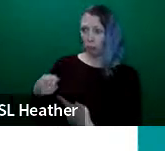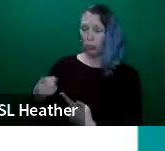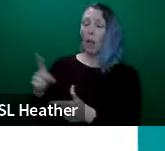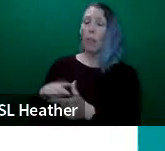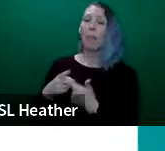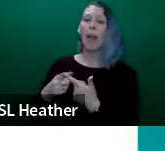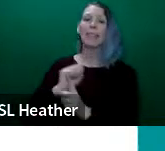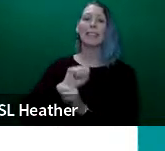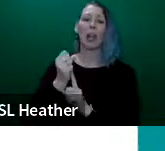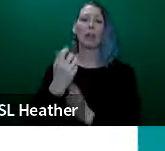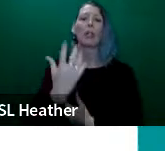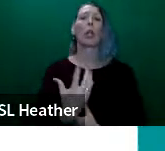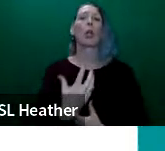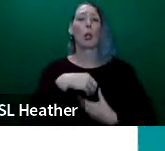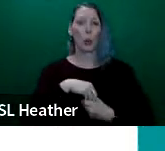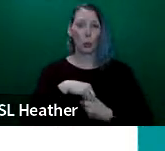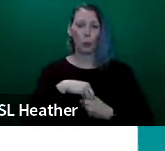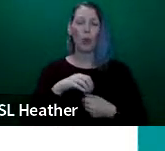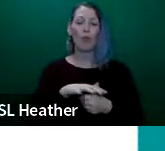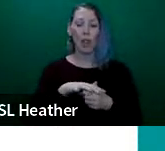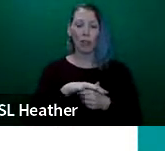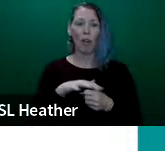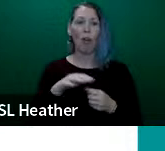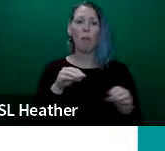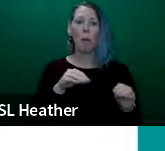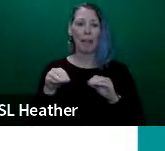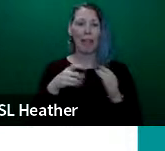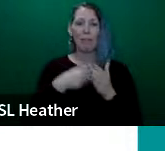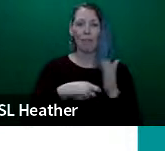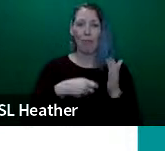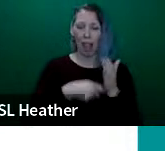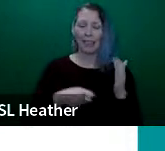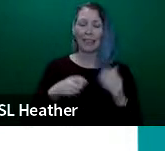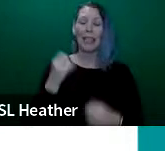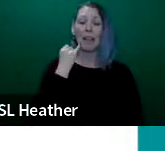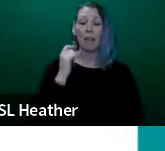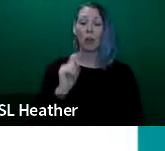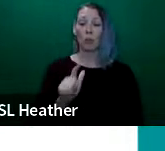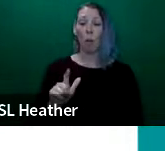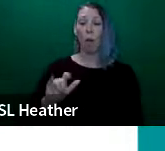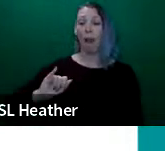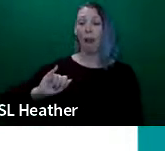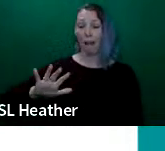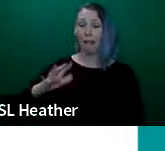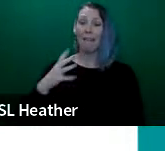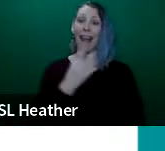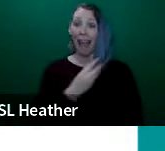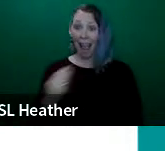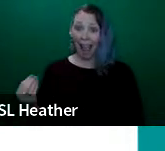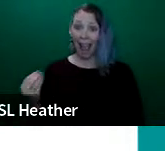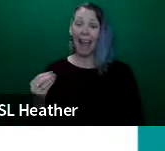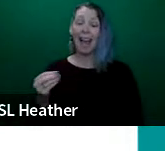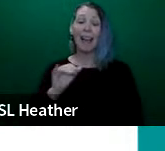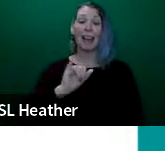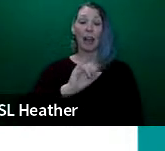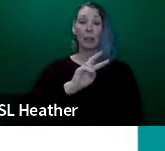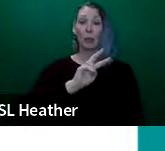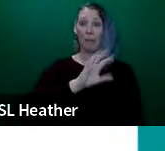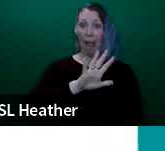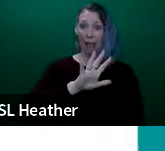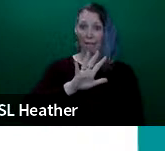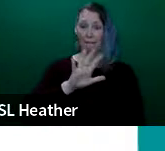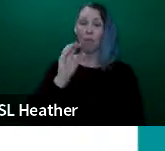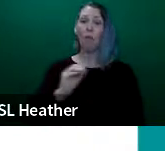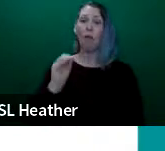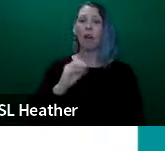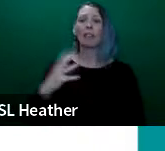scenarios that included the regional mobility pricing. And if you told the I-5 bridge and I-5 and I-205 in Oregon